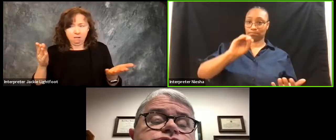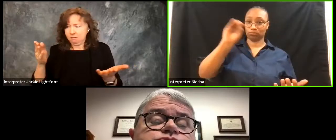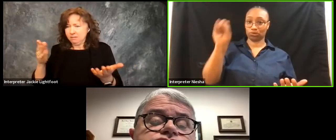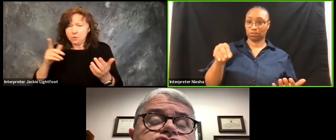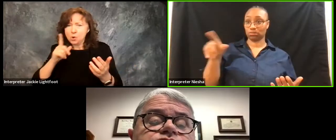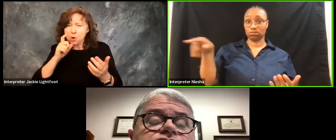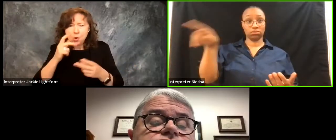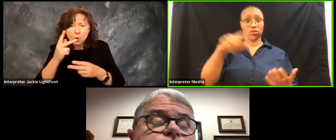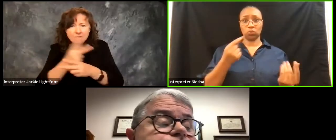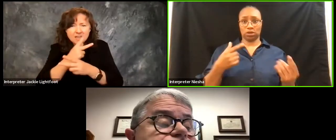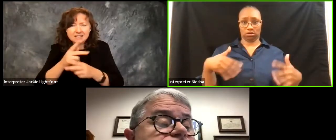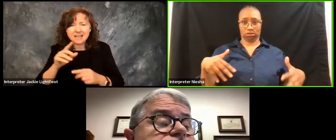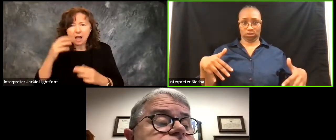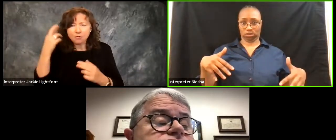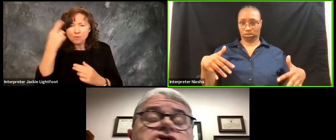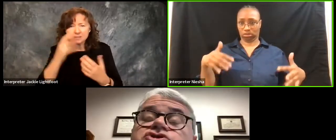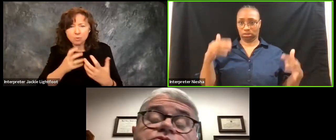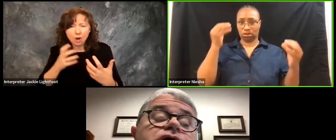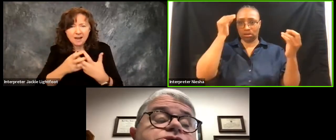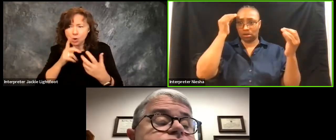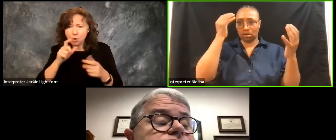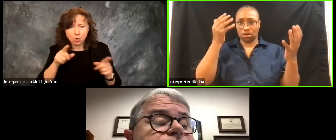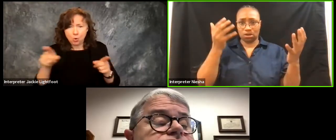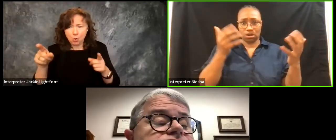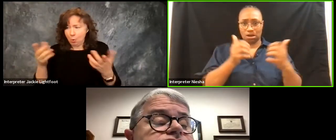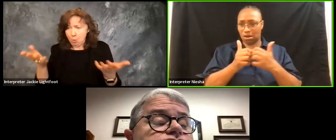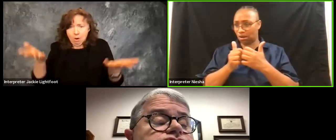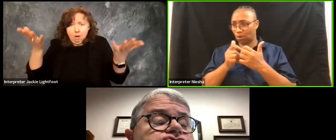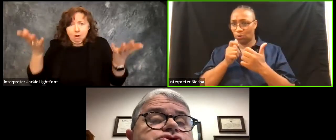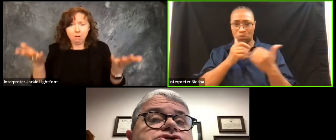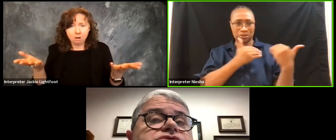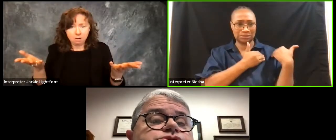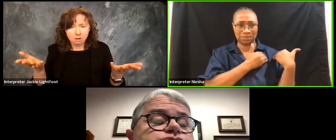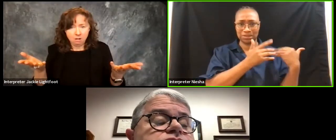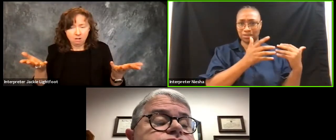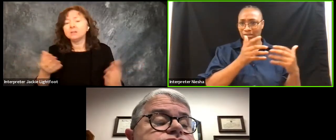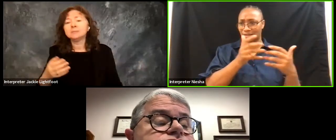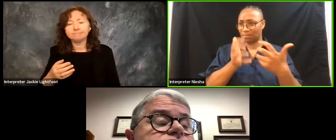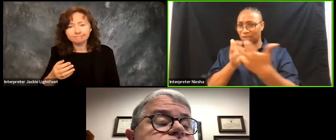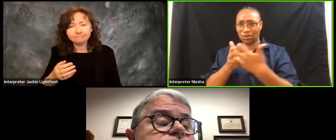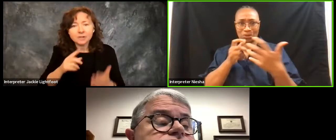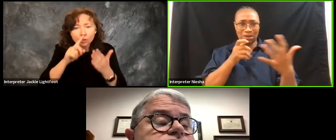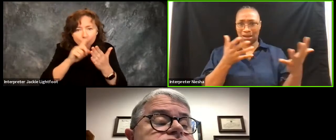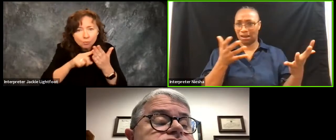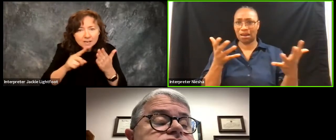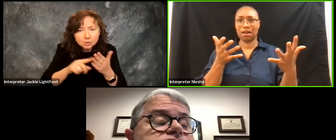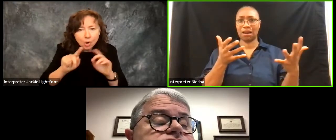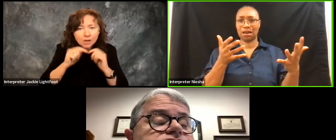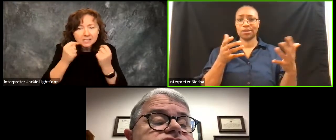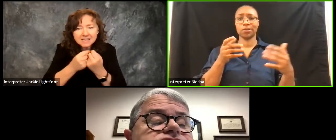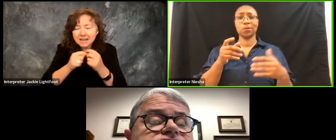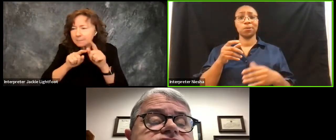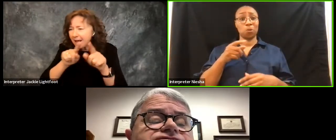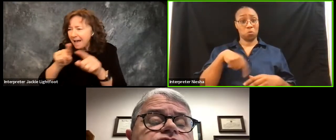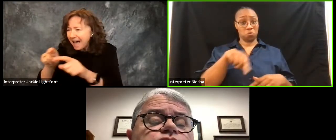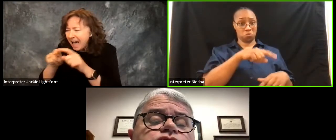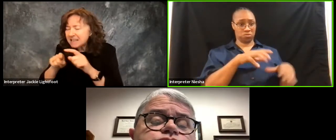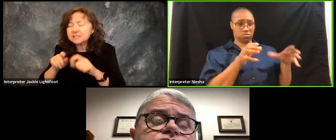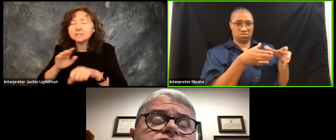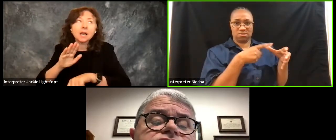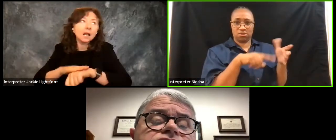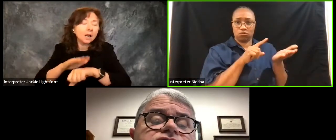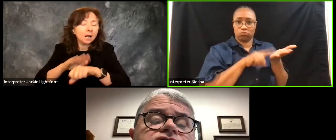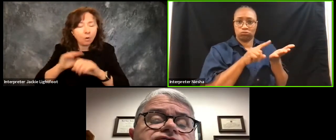for patients with disabilities. Not surprisingly, the research team stressed the need for